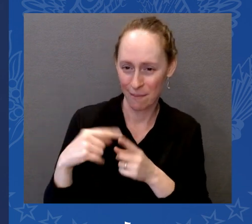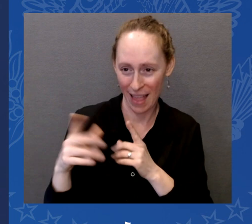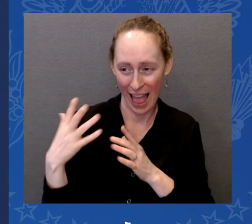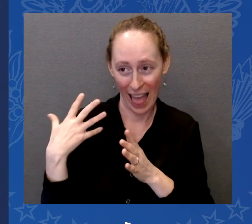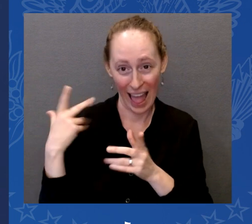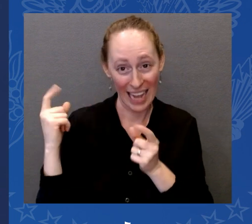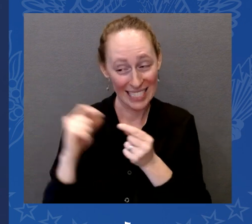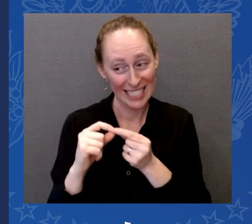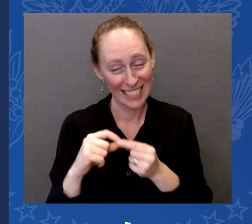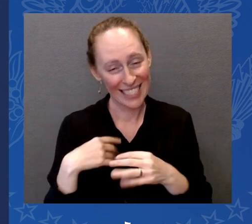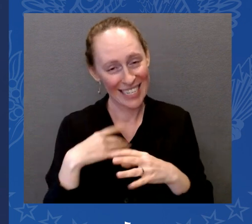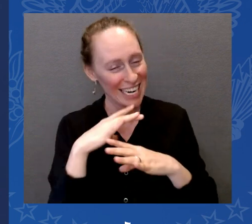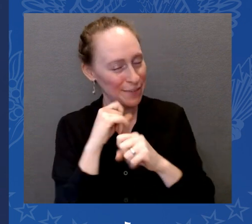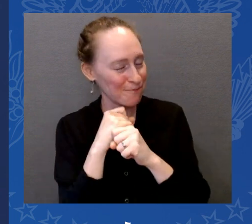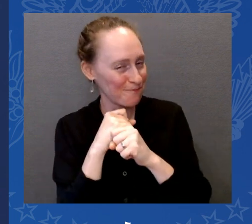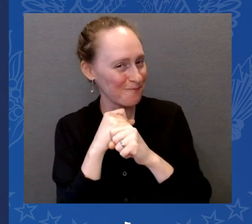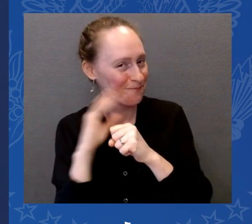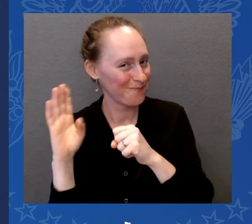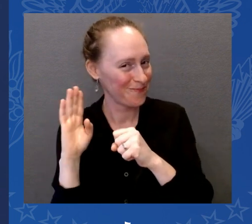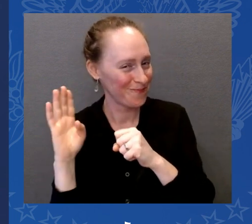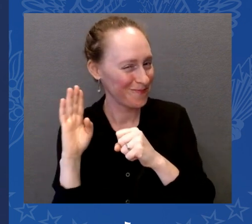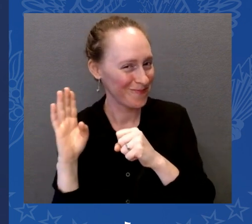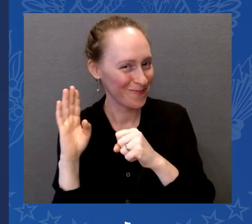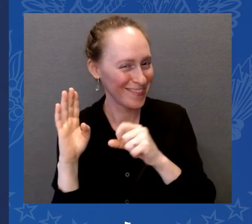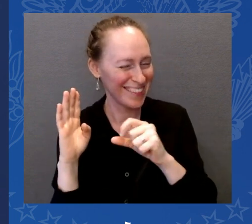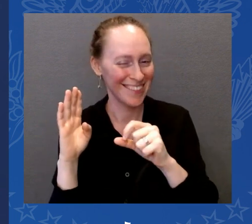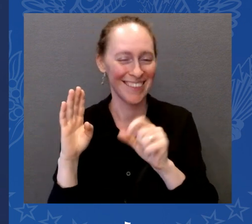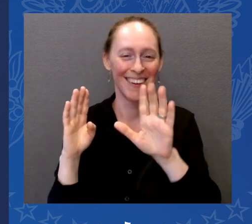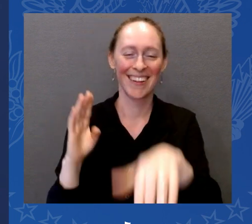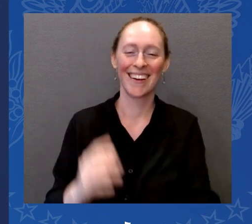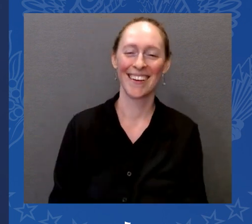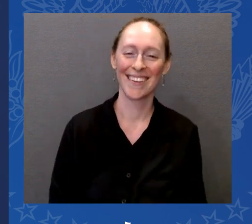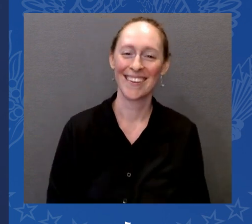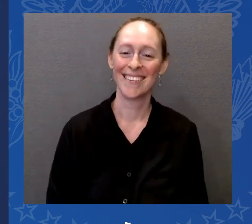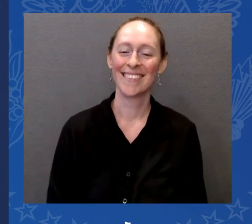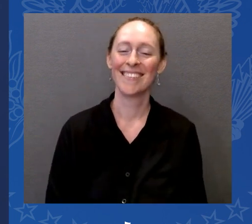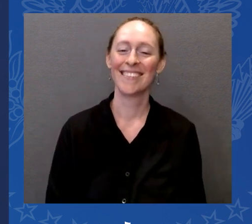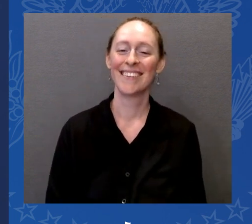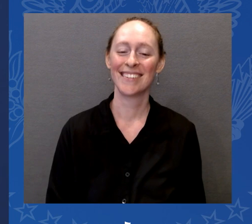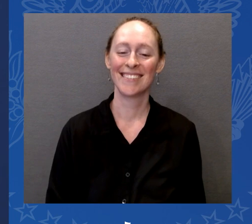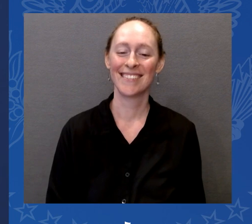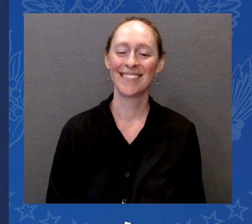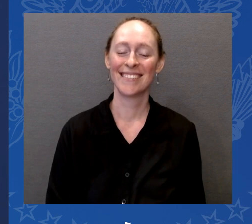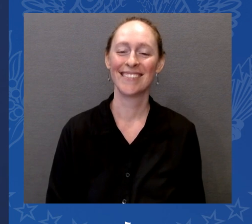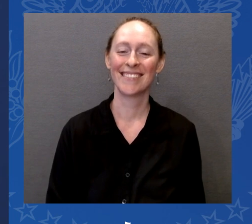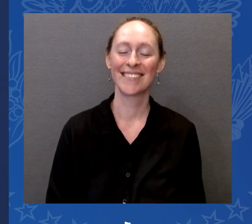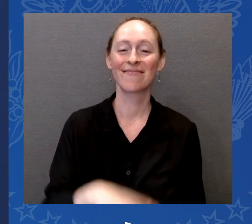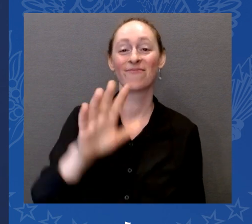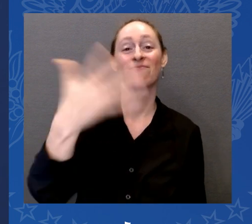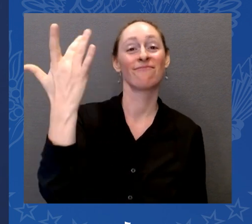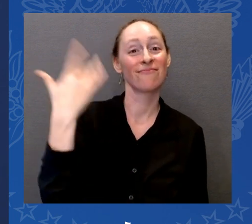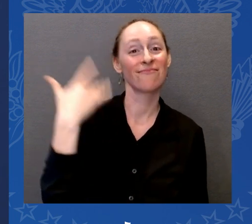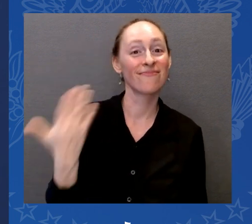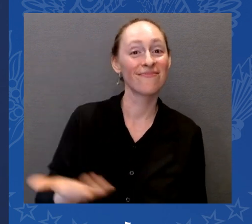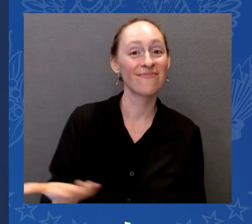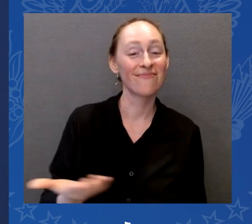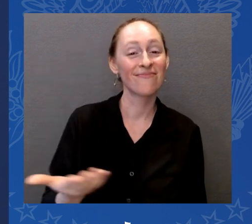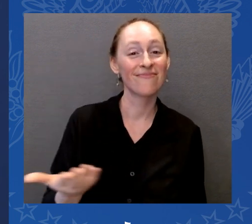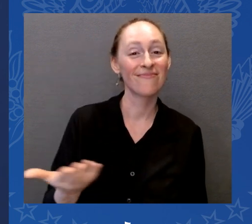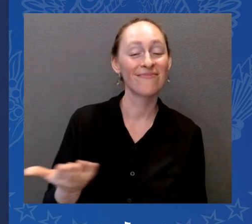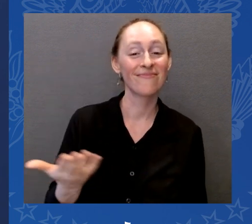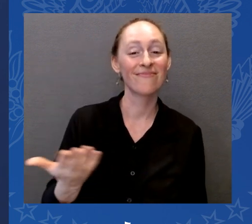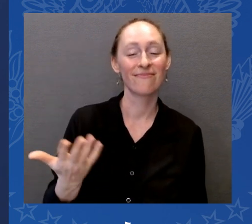kidding. Folks, we're here to celebrate one of the most significant investments in American history. Again, not hyperbole.